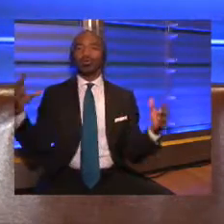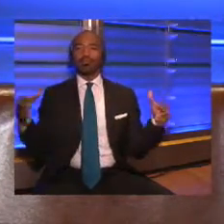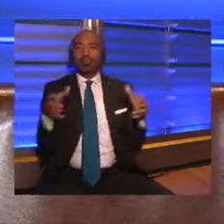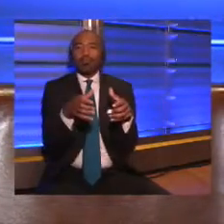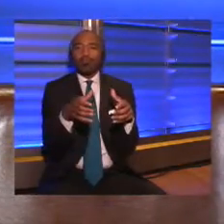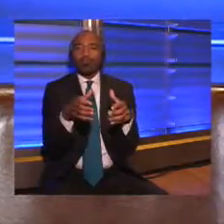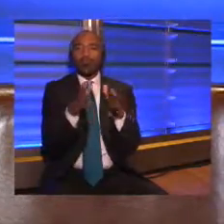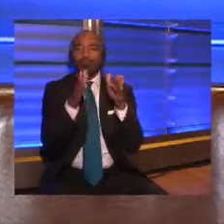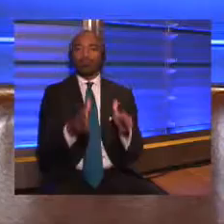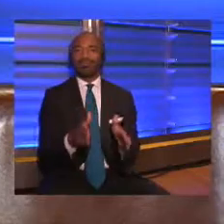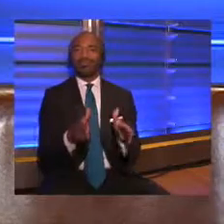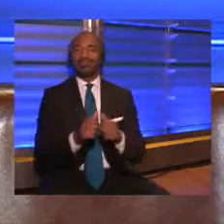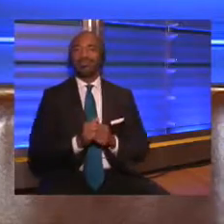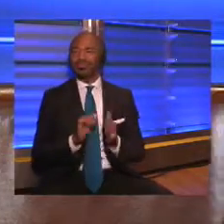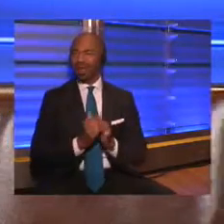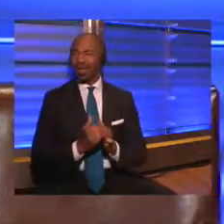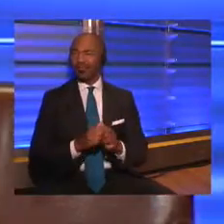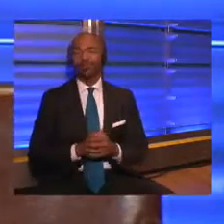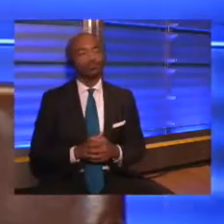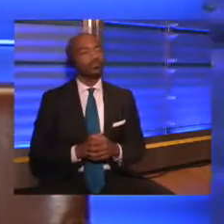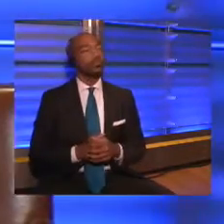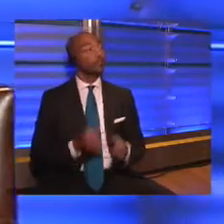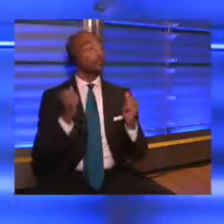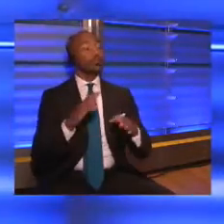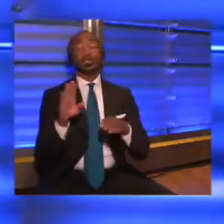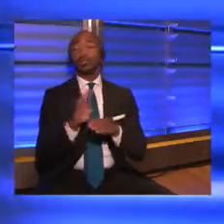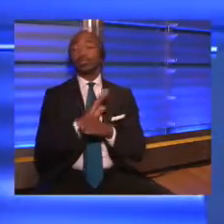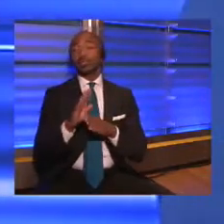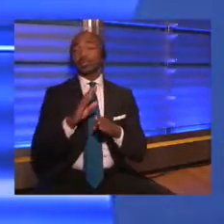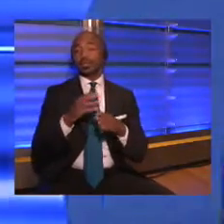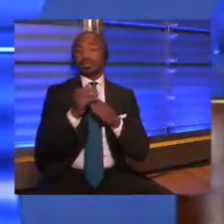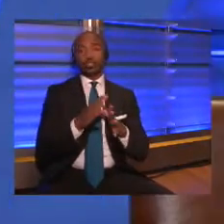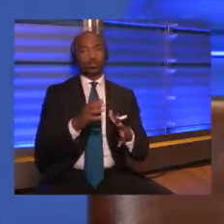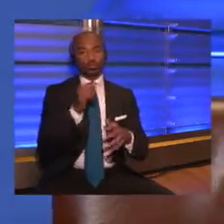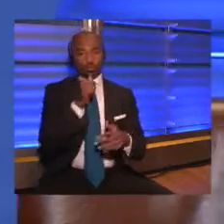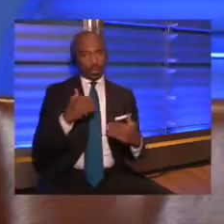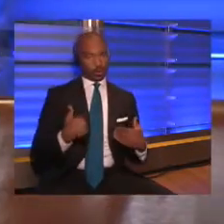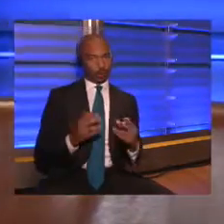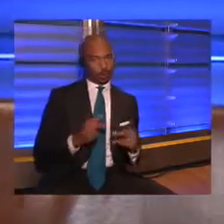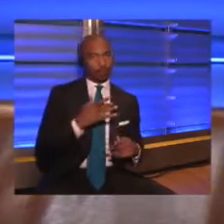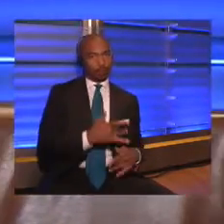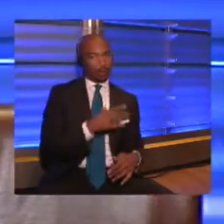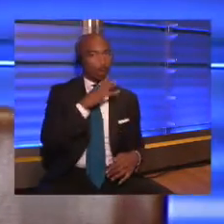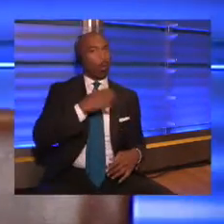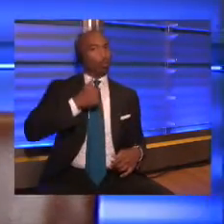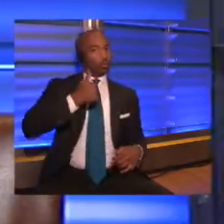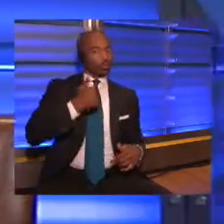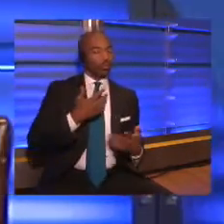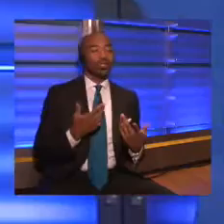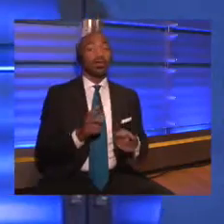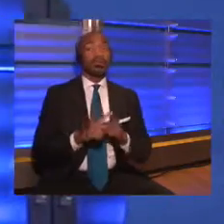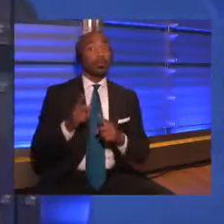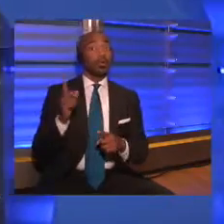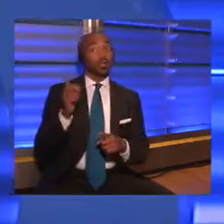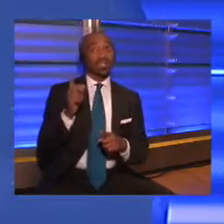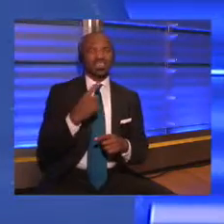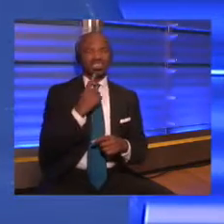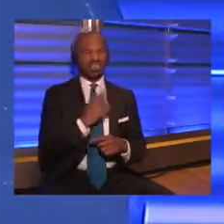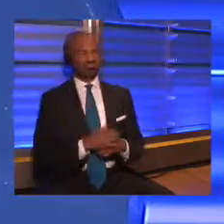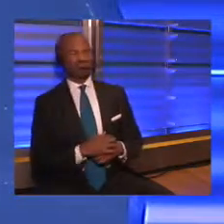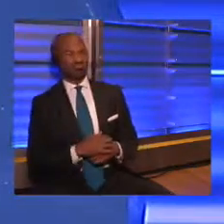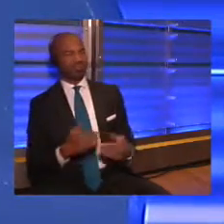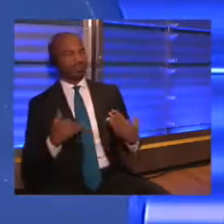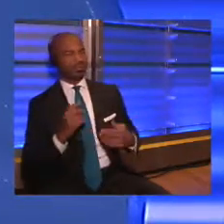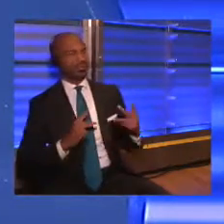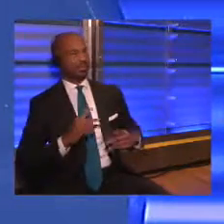And I've heard a lot of business leaders, many of them not millennials, who have bemoaned the fact that